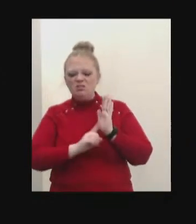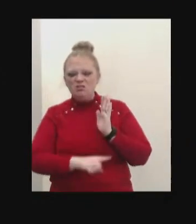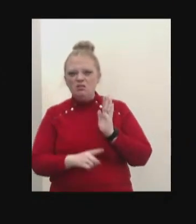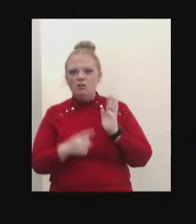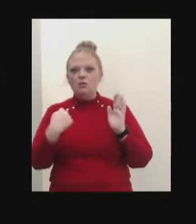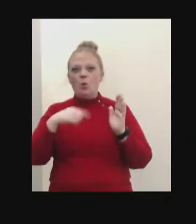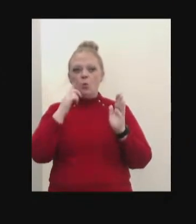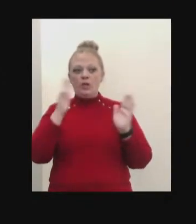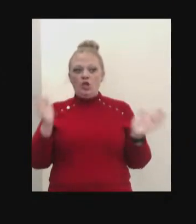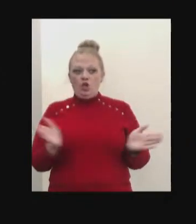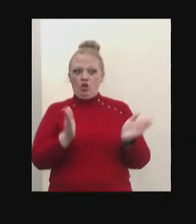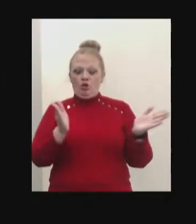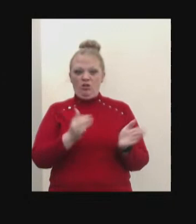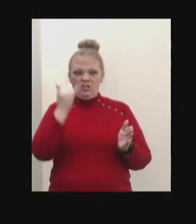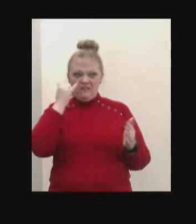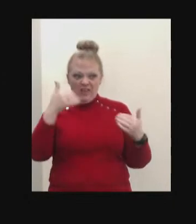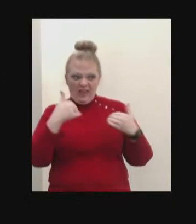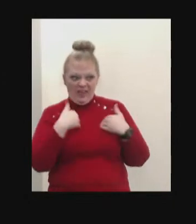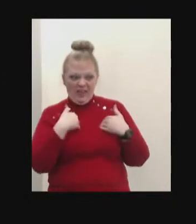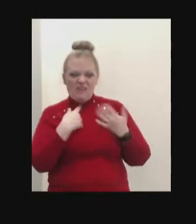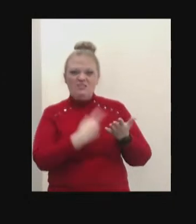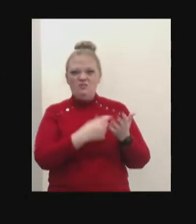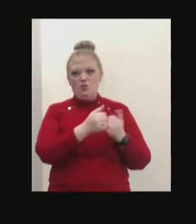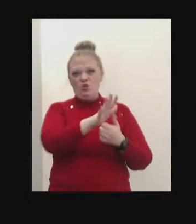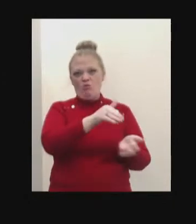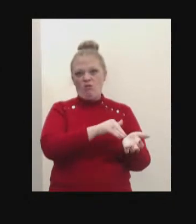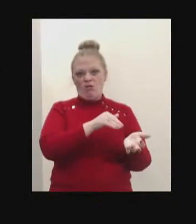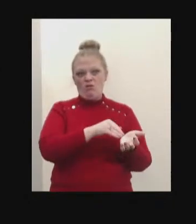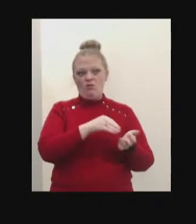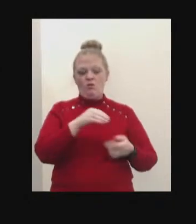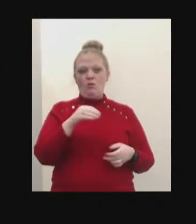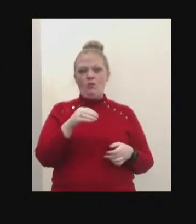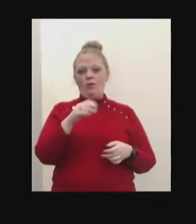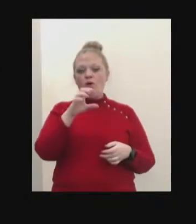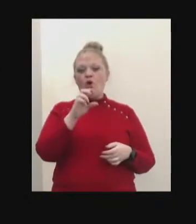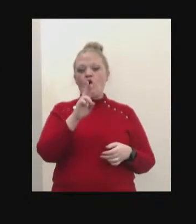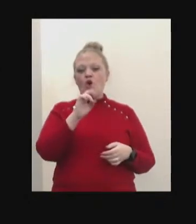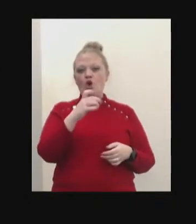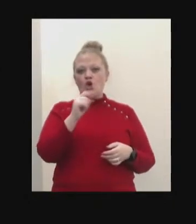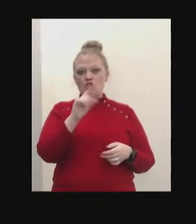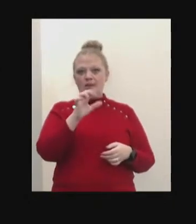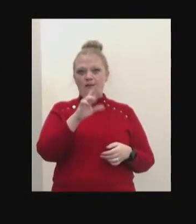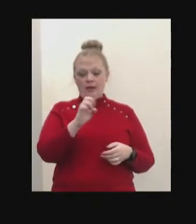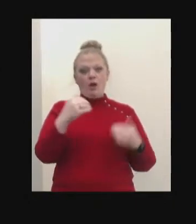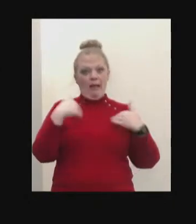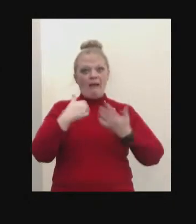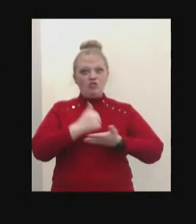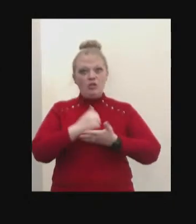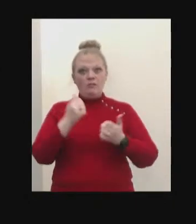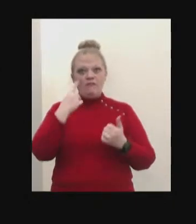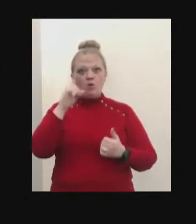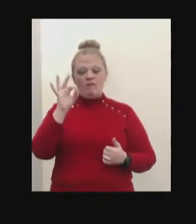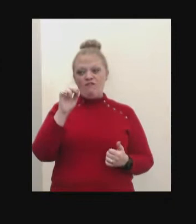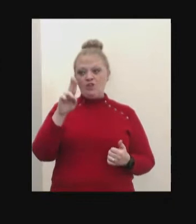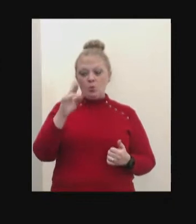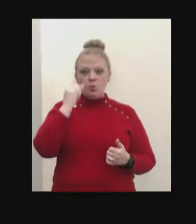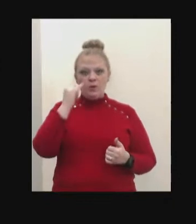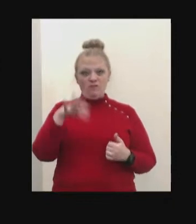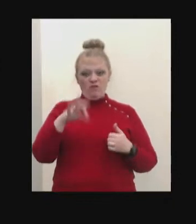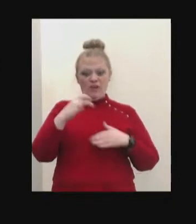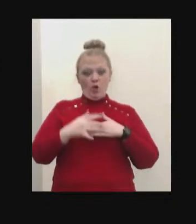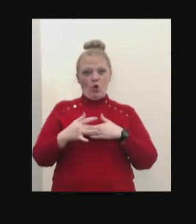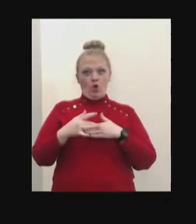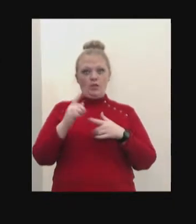to talk to their healthcare provider or an urgent care center. Remember, there is a treatment for flu if it's found early, and it really shortens the